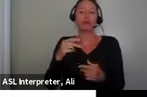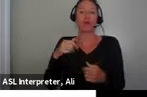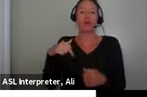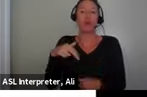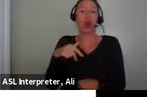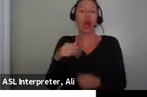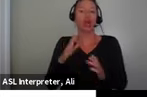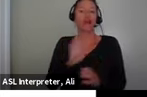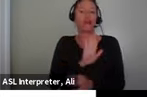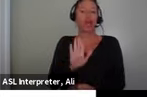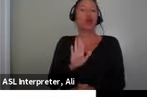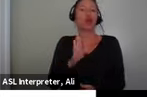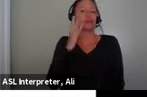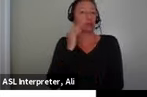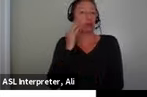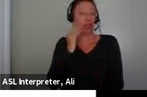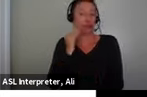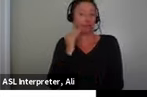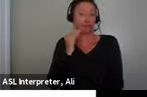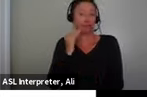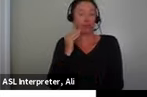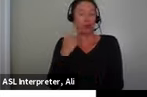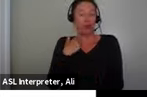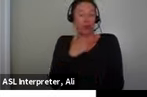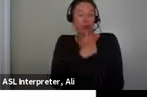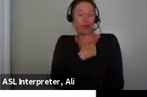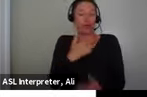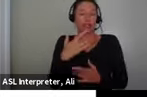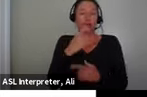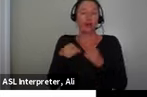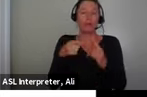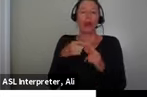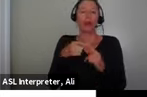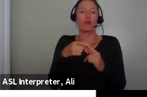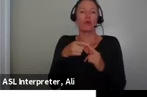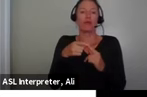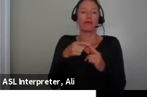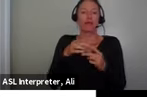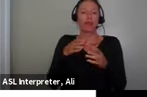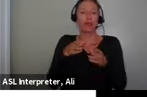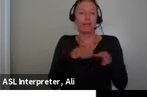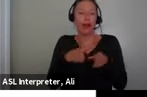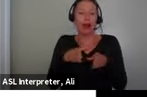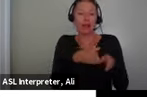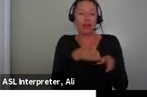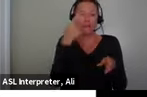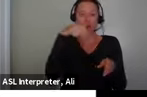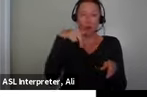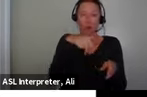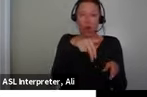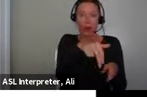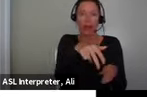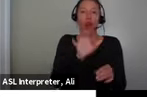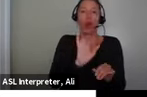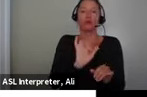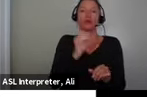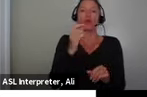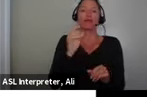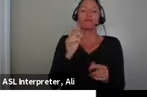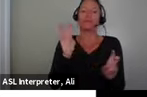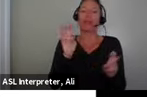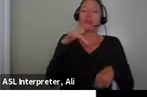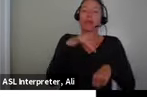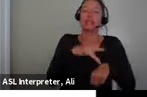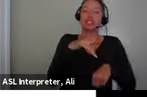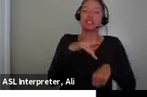we're very concerned with the path of travel, but also the touchdown areas where pedestrians will mix